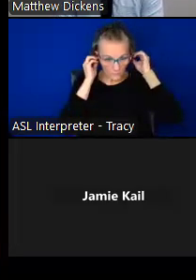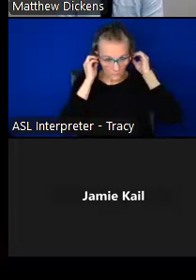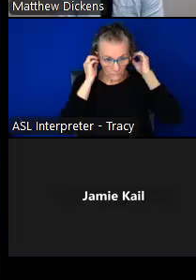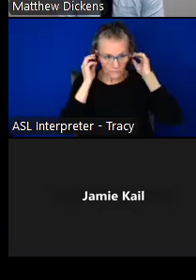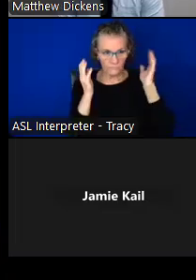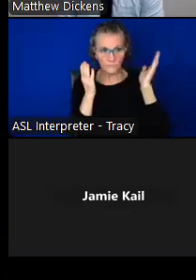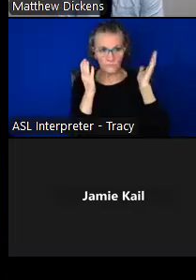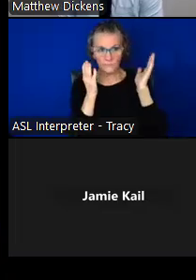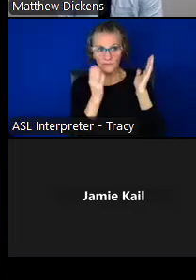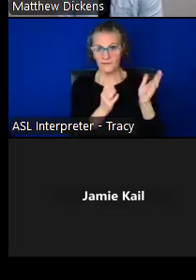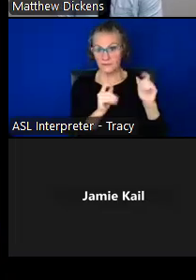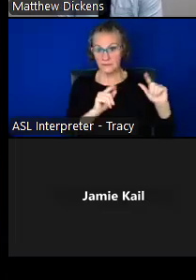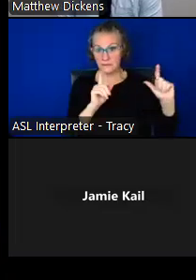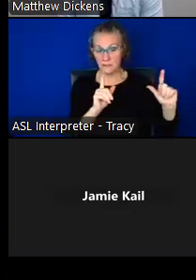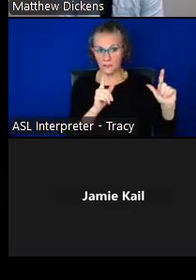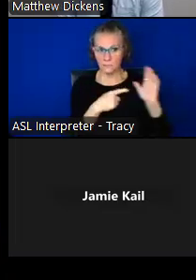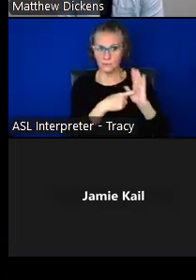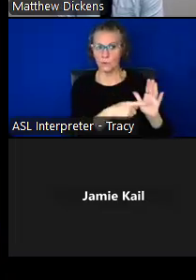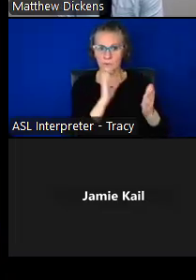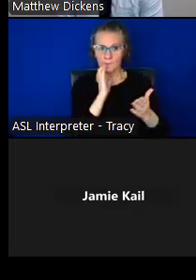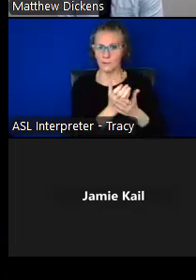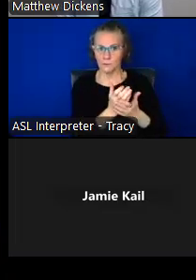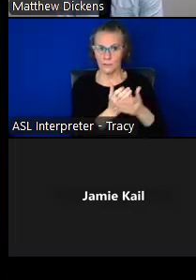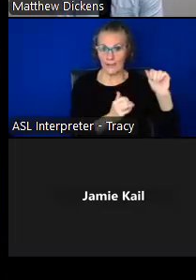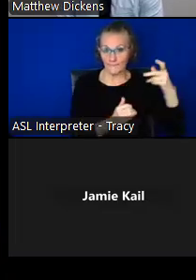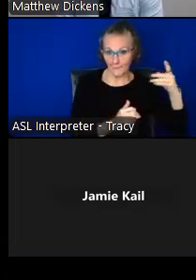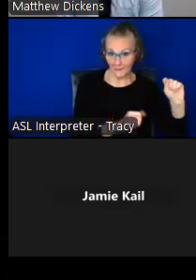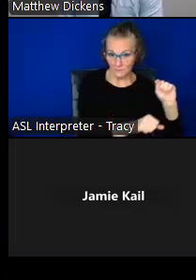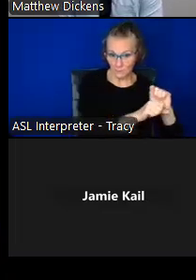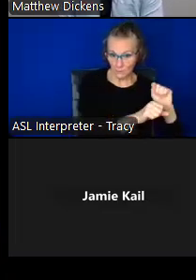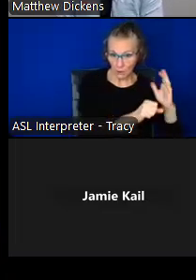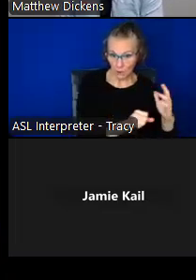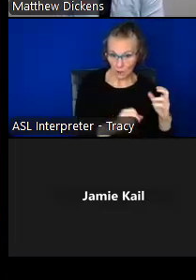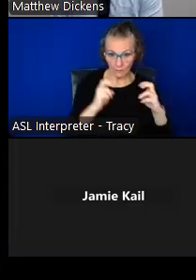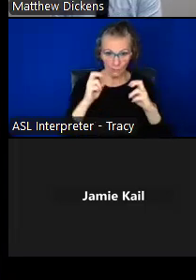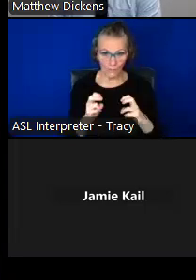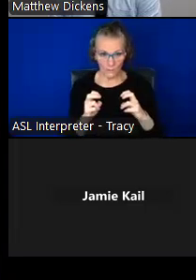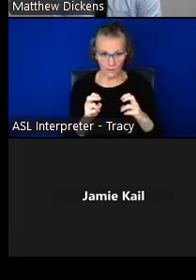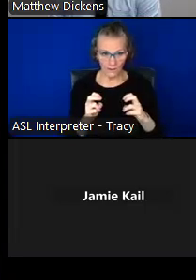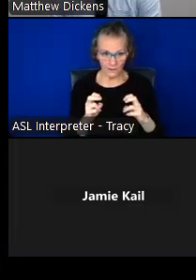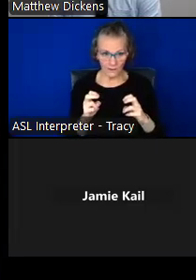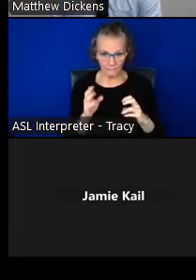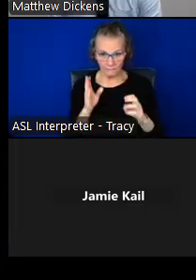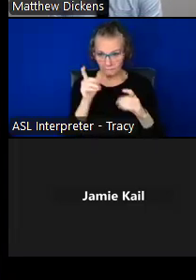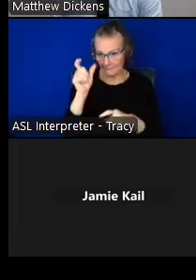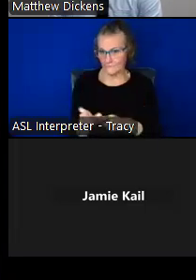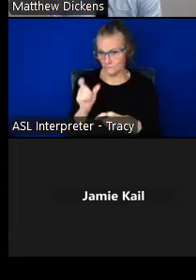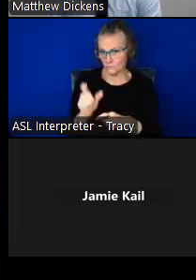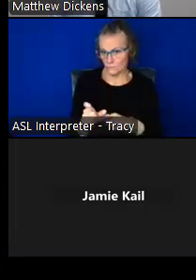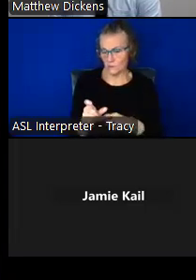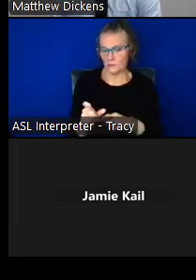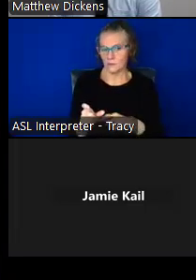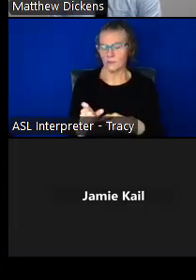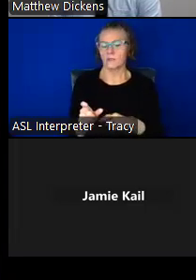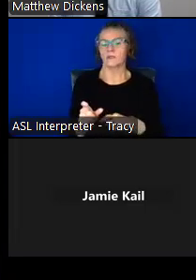So this slide displays a picture of an APS caseworker and talking to an individual, and it's knowing